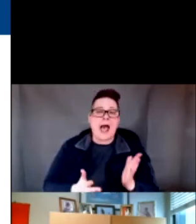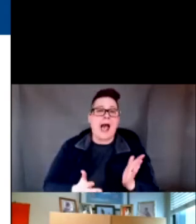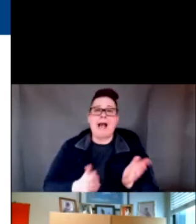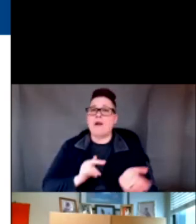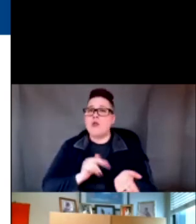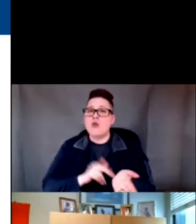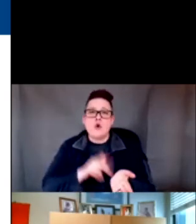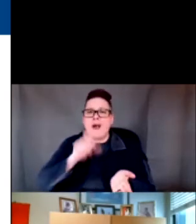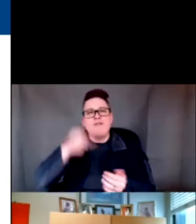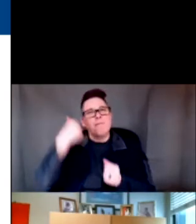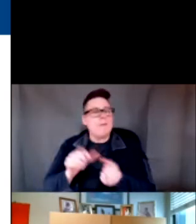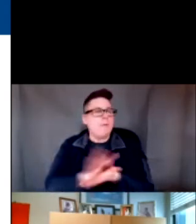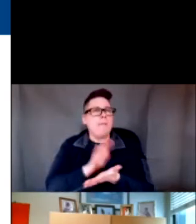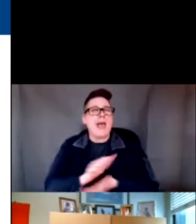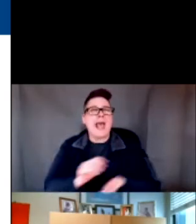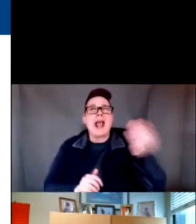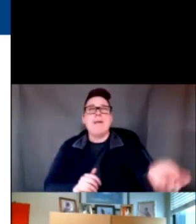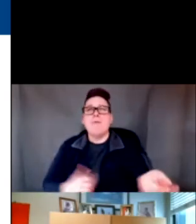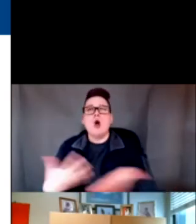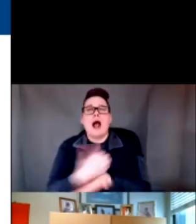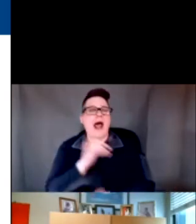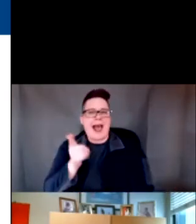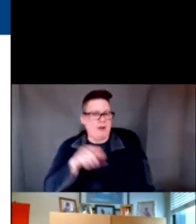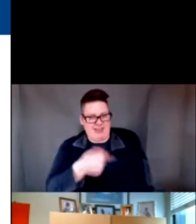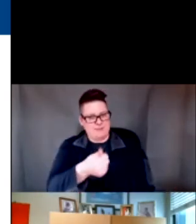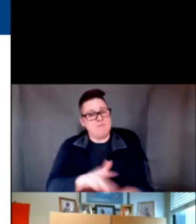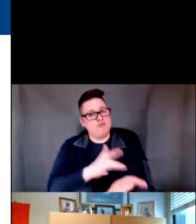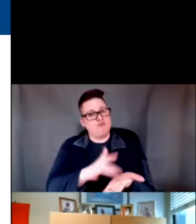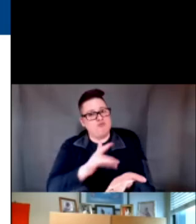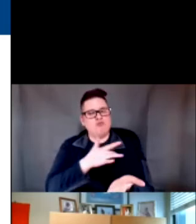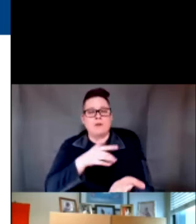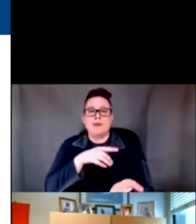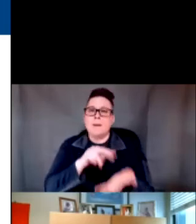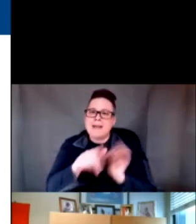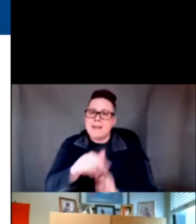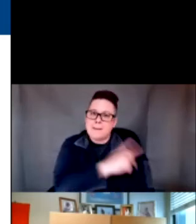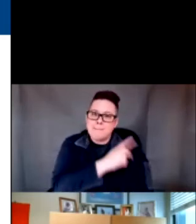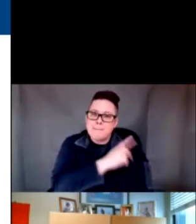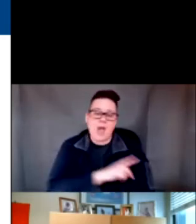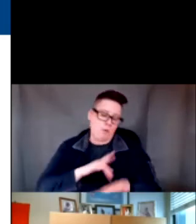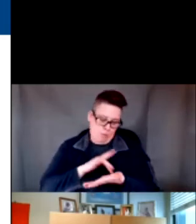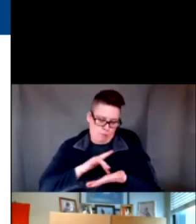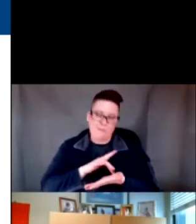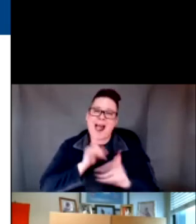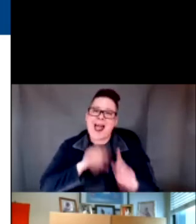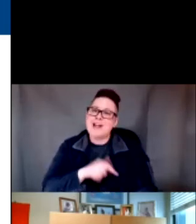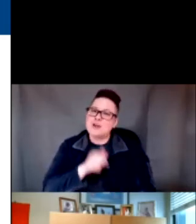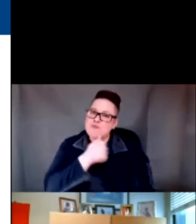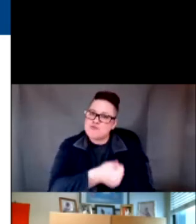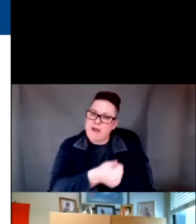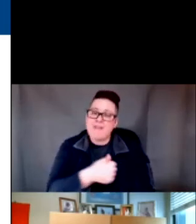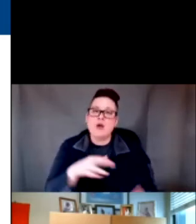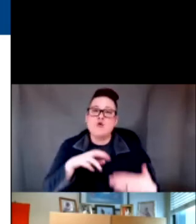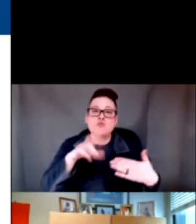the patient a piece of paper and then collect it. Screening by tablet allows the patient to answer the questions in private, and the results